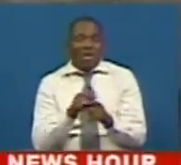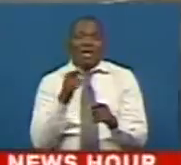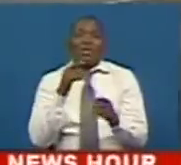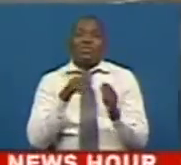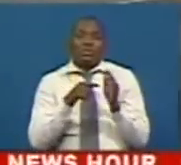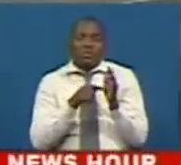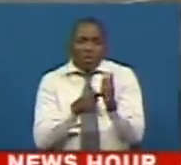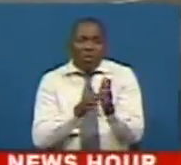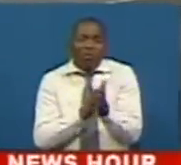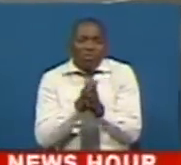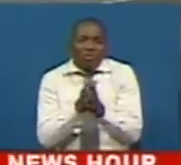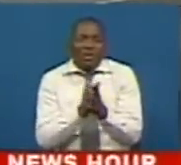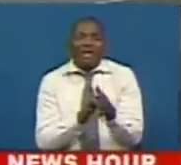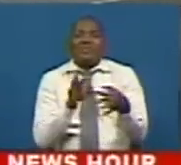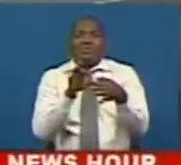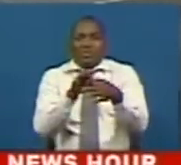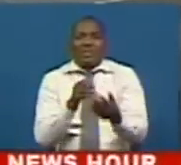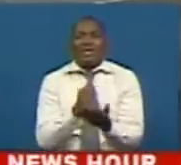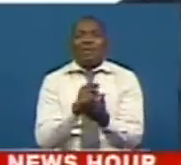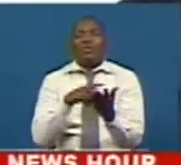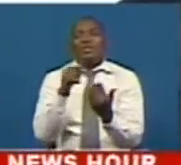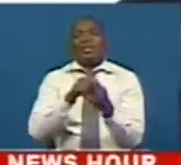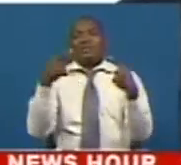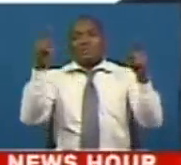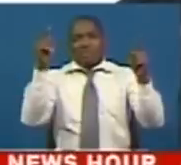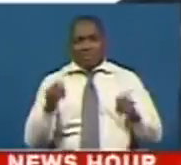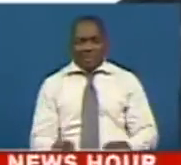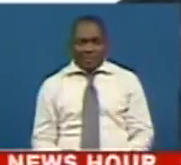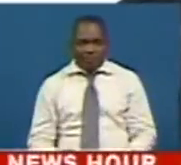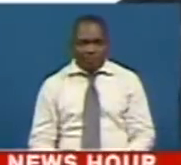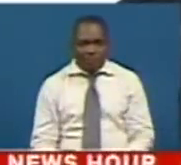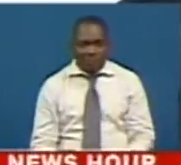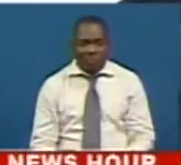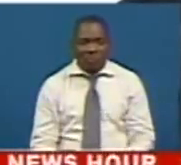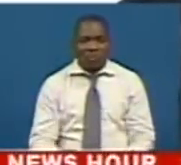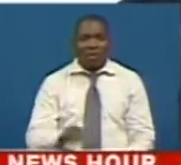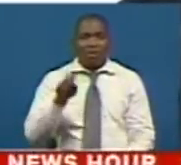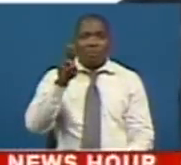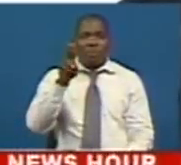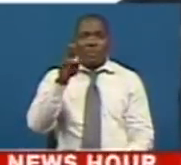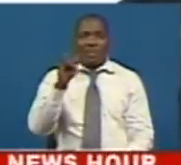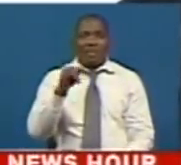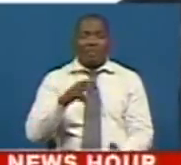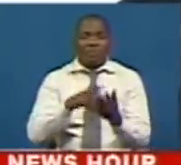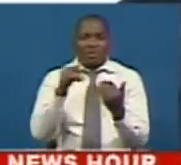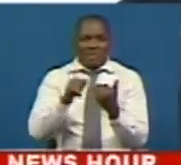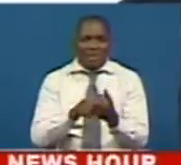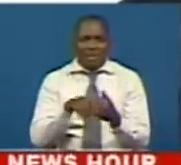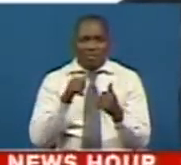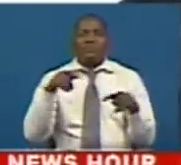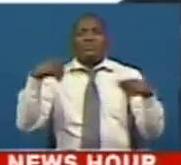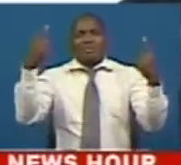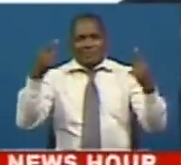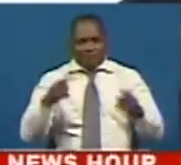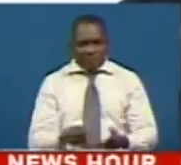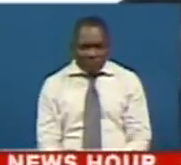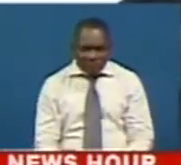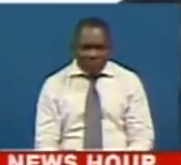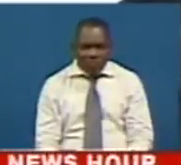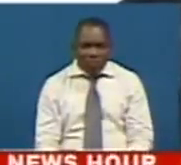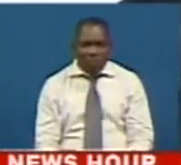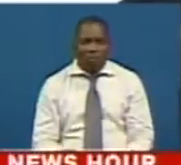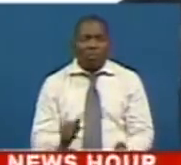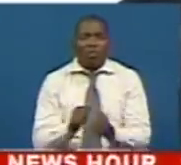shown their readiness to realize the project. The Bui project has been a very successful one. Contrary to